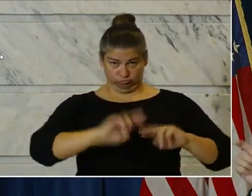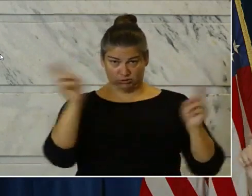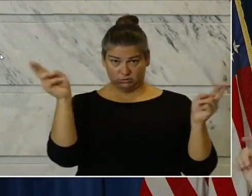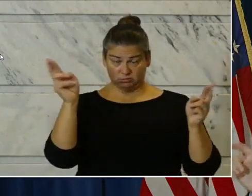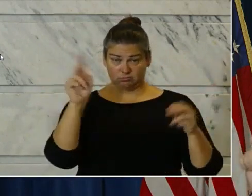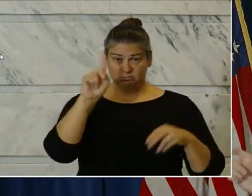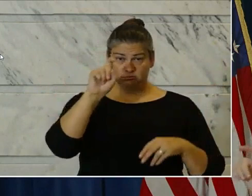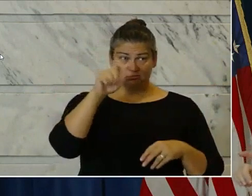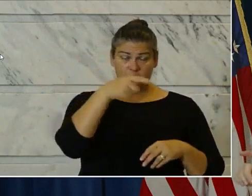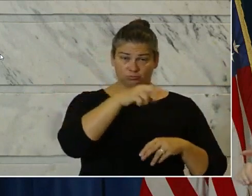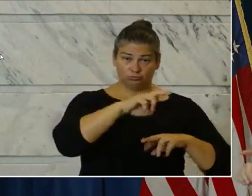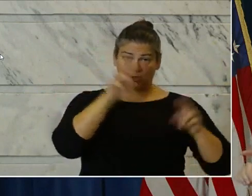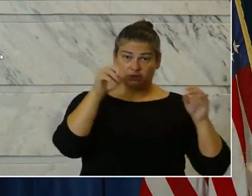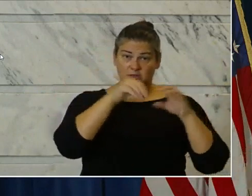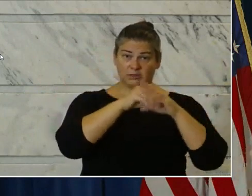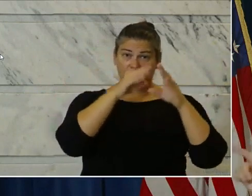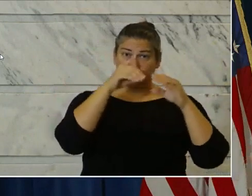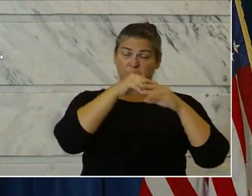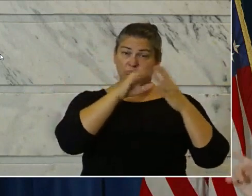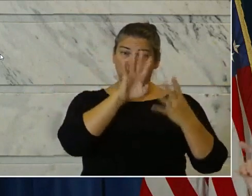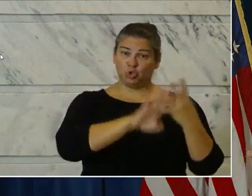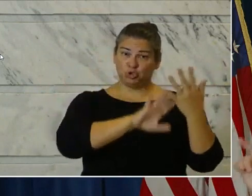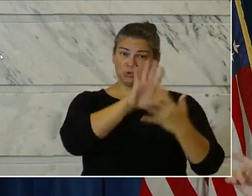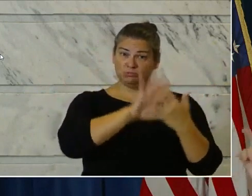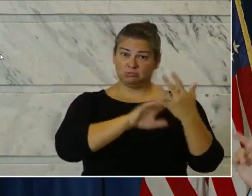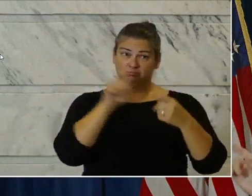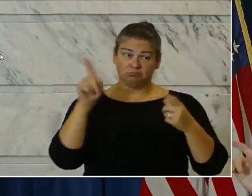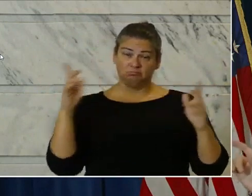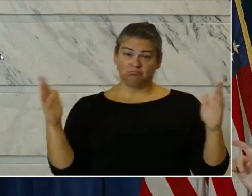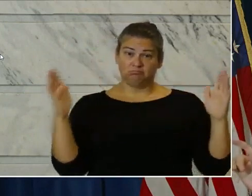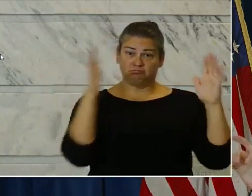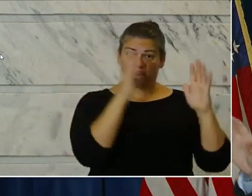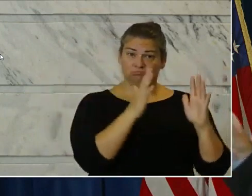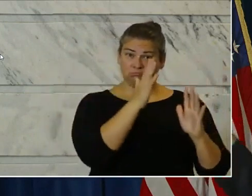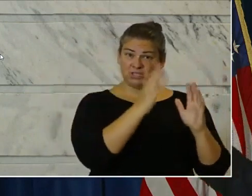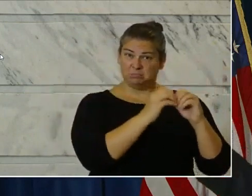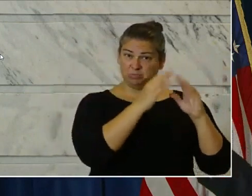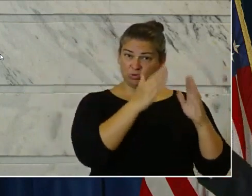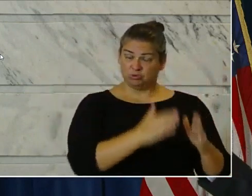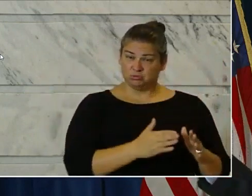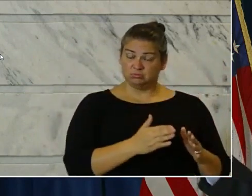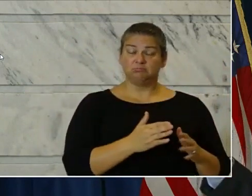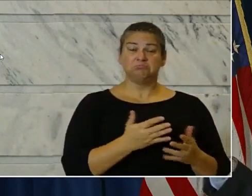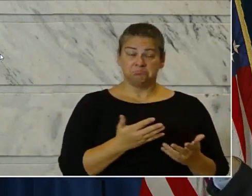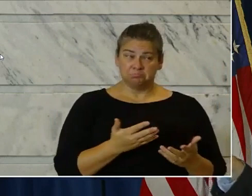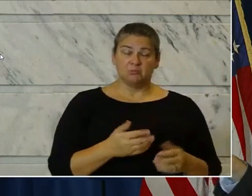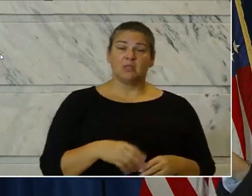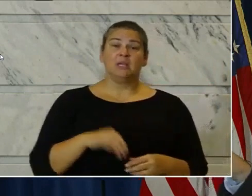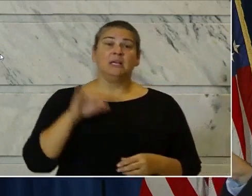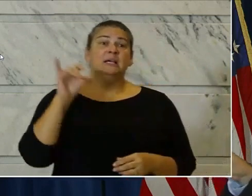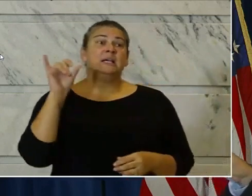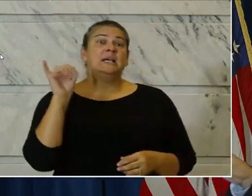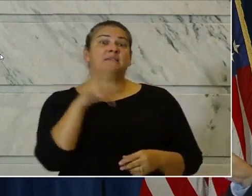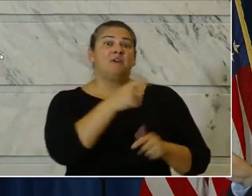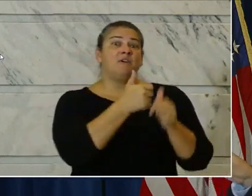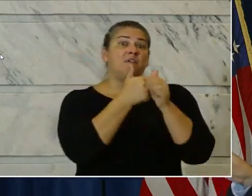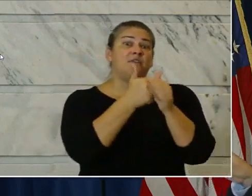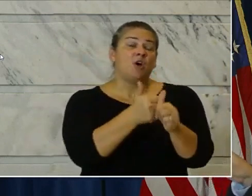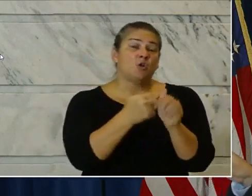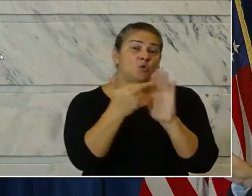some version of in-person classes? If they follow the state guidance, if they look at that incident map, then